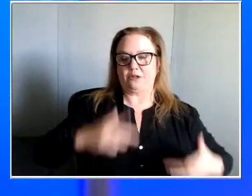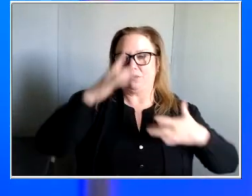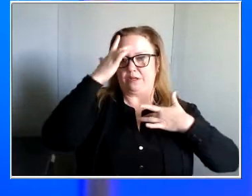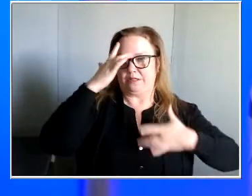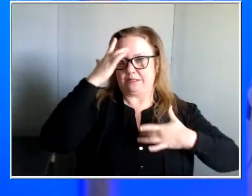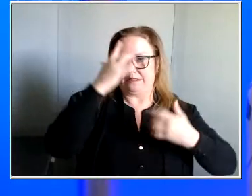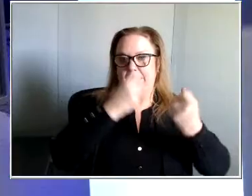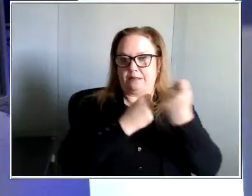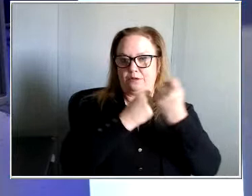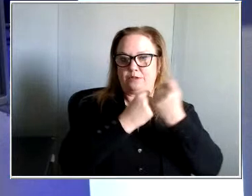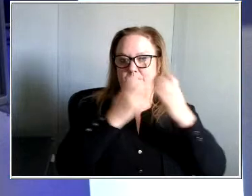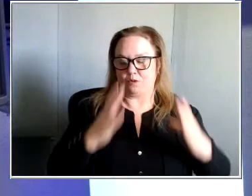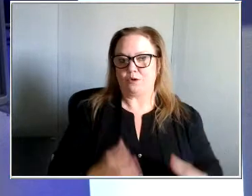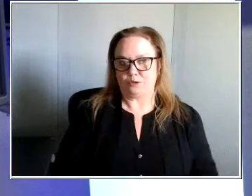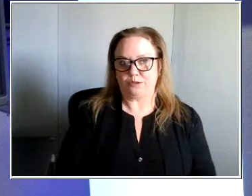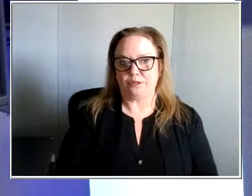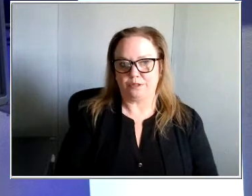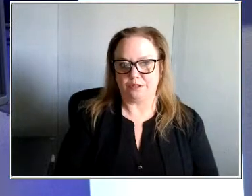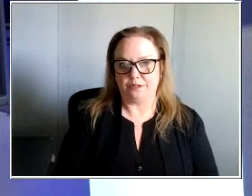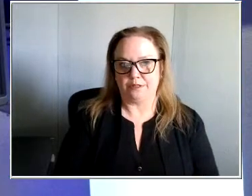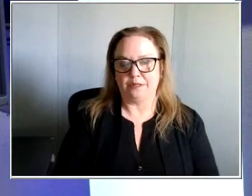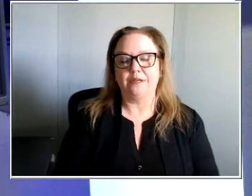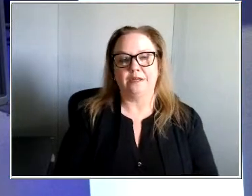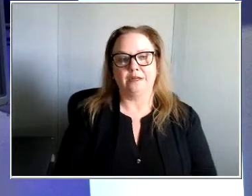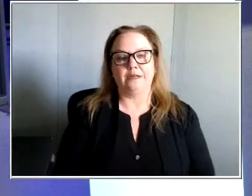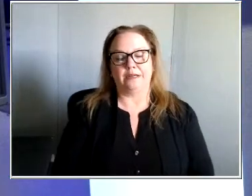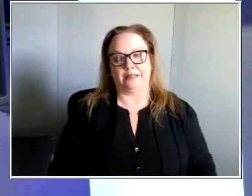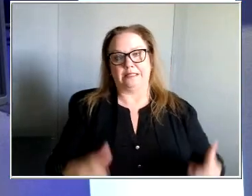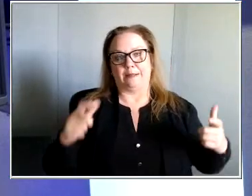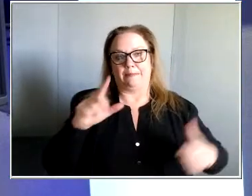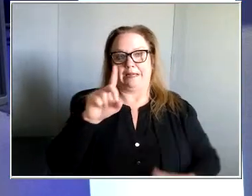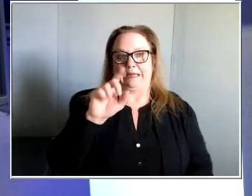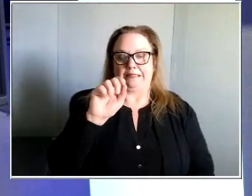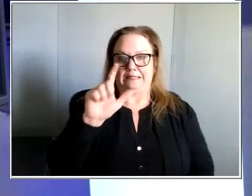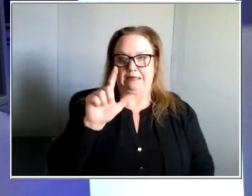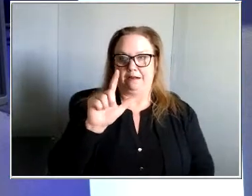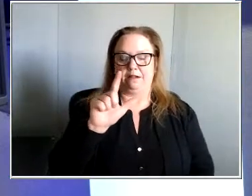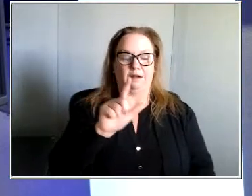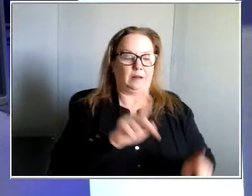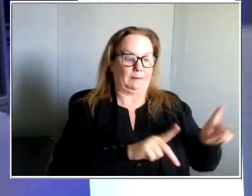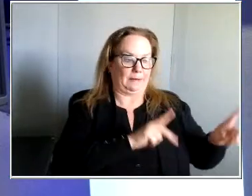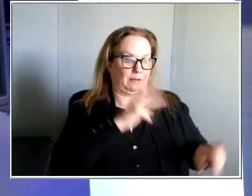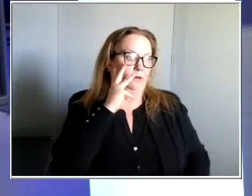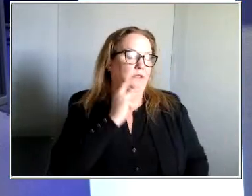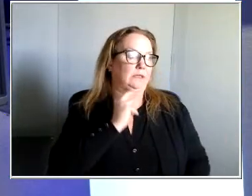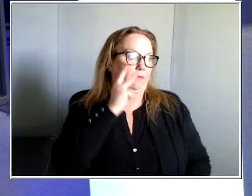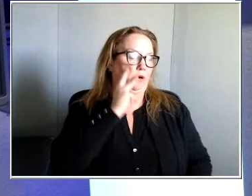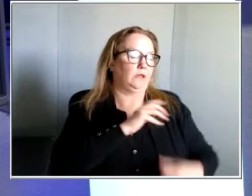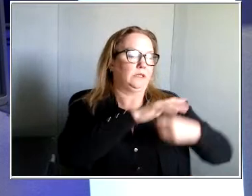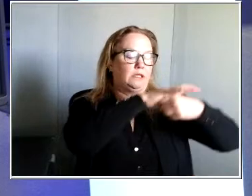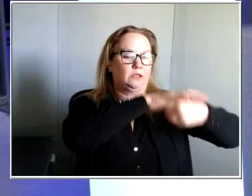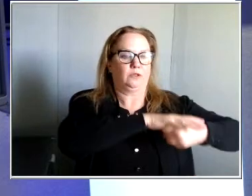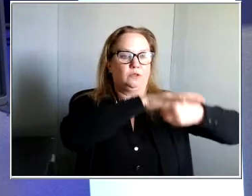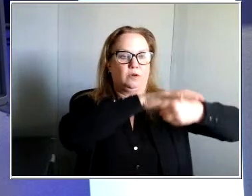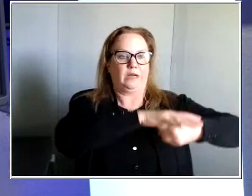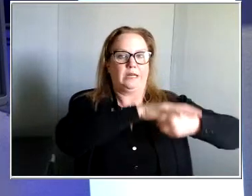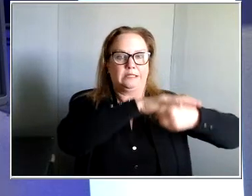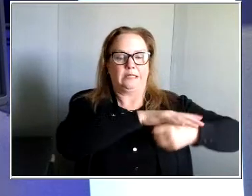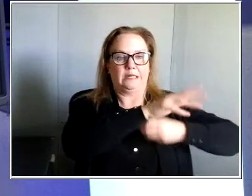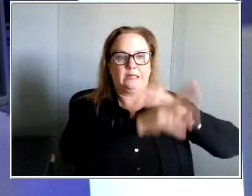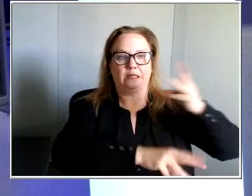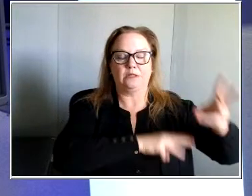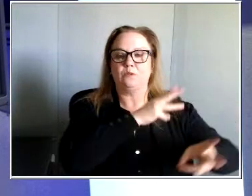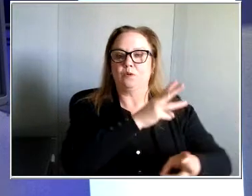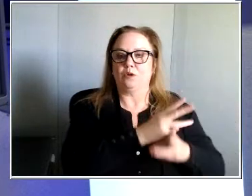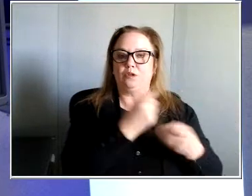supporters. Yeah, that's a big deal because you guys are taking folks who are going through a lot of stress in this world and trying to help